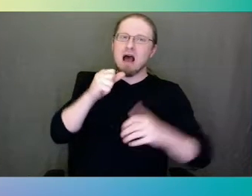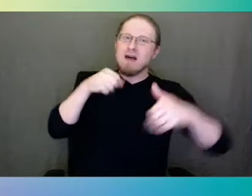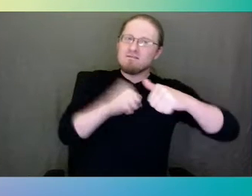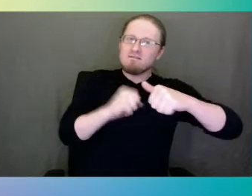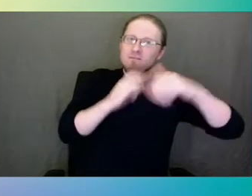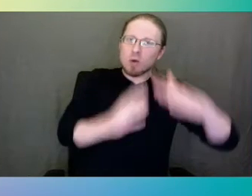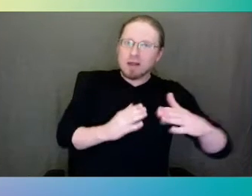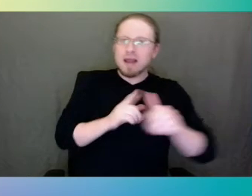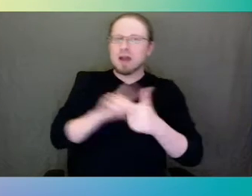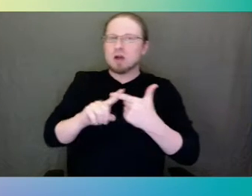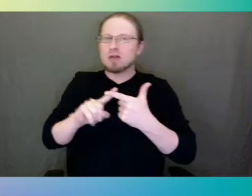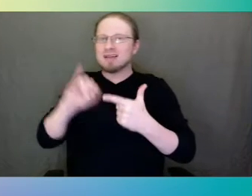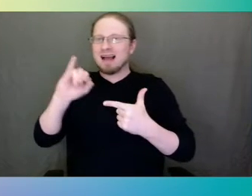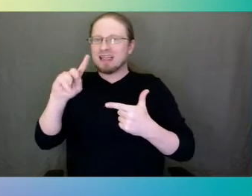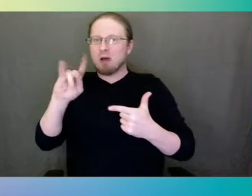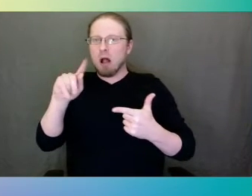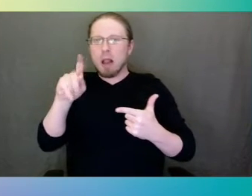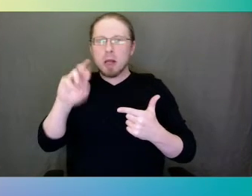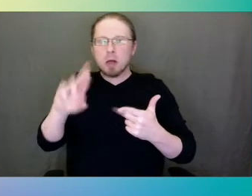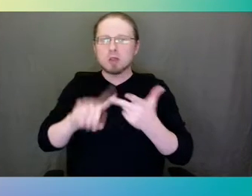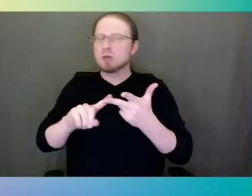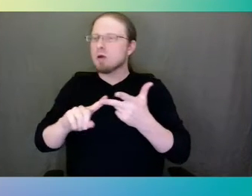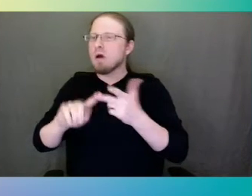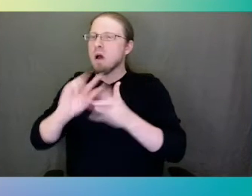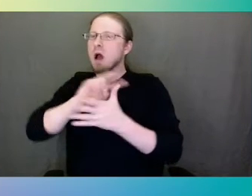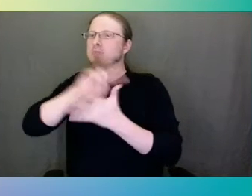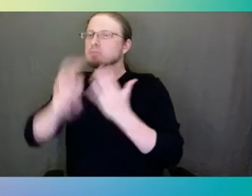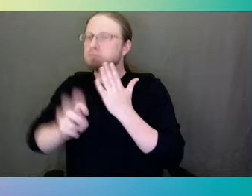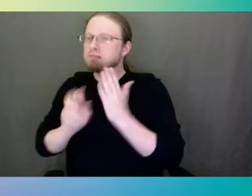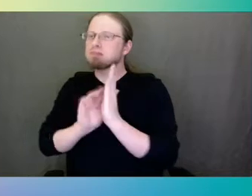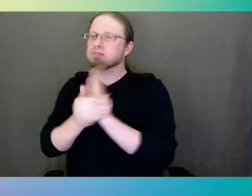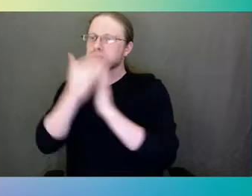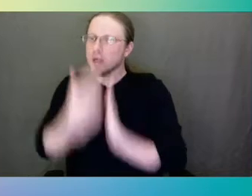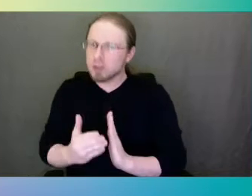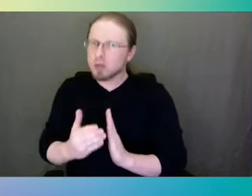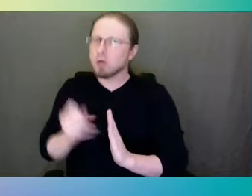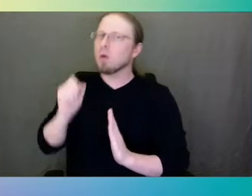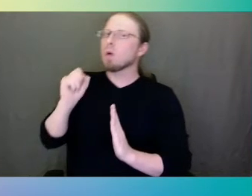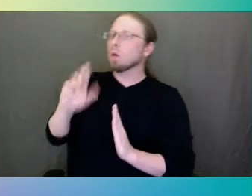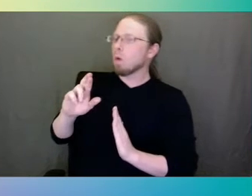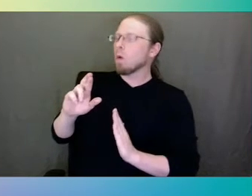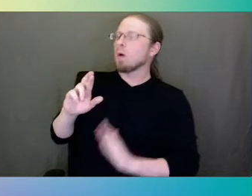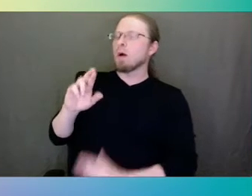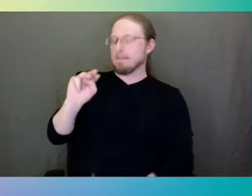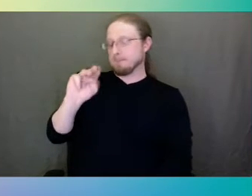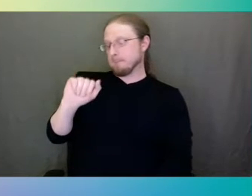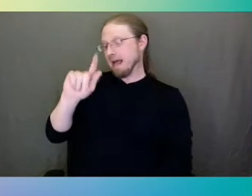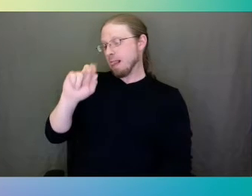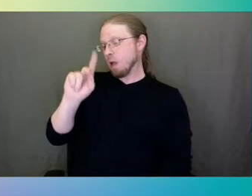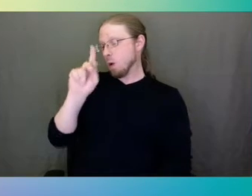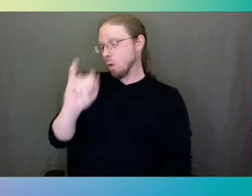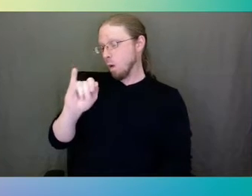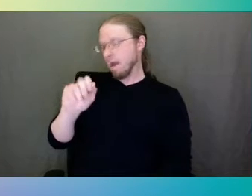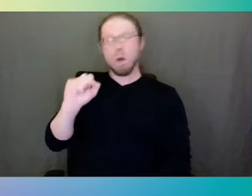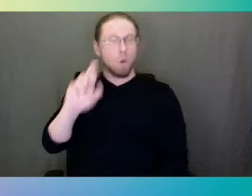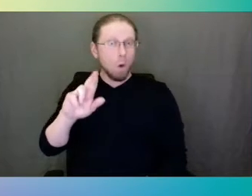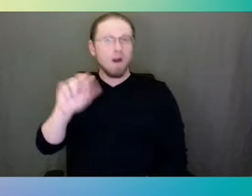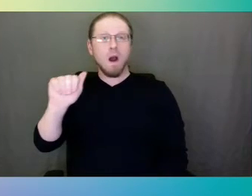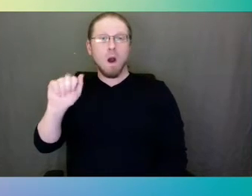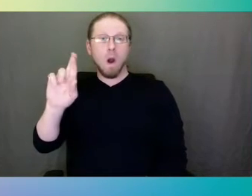malakoi, nor arsenokoitai. So it gives a list of bad people in this verse that will not get into